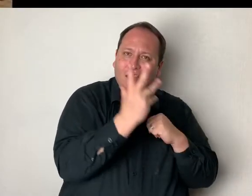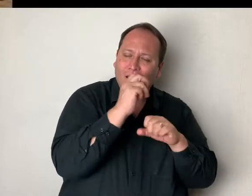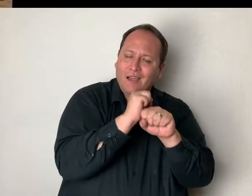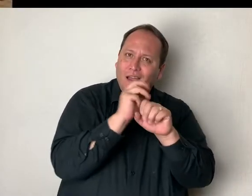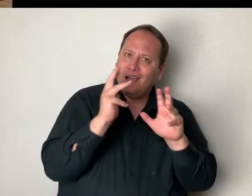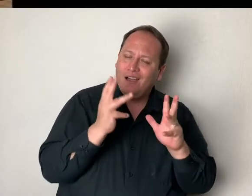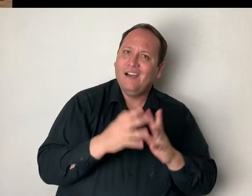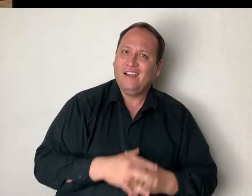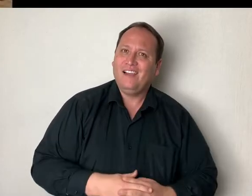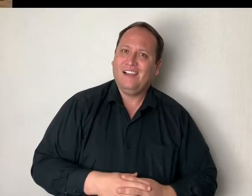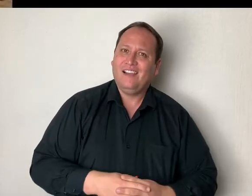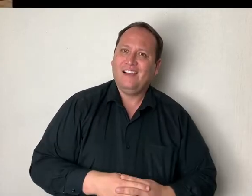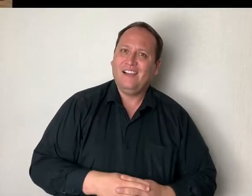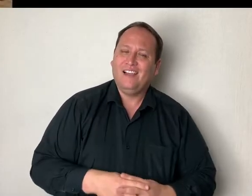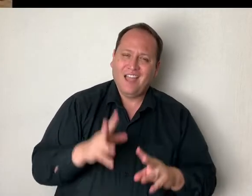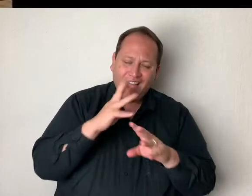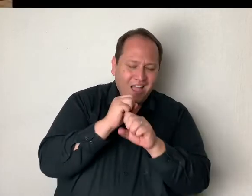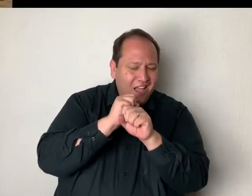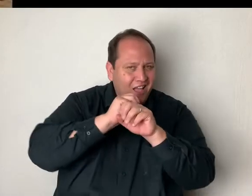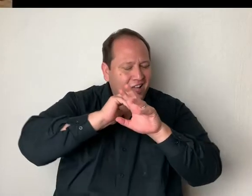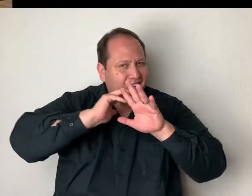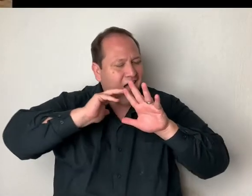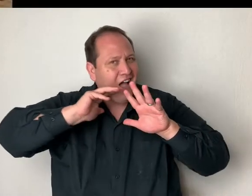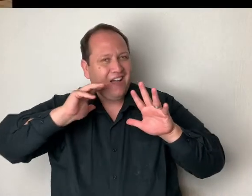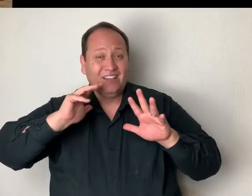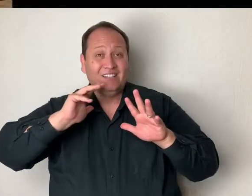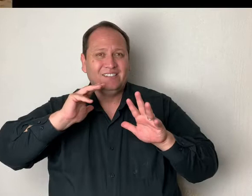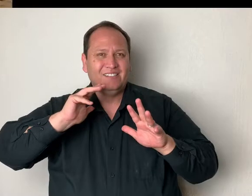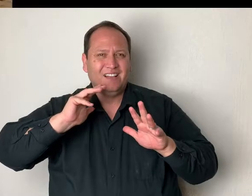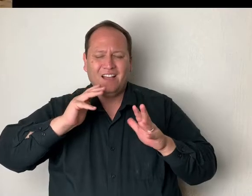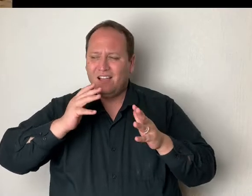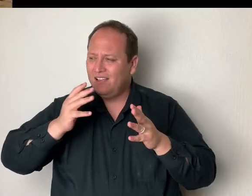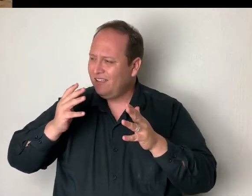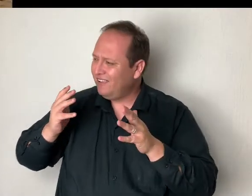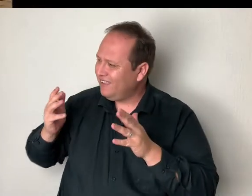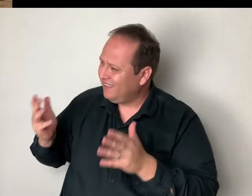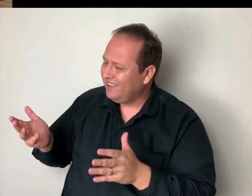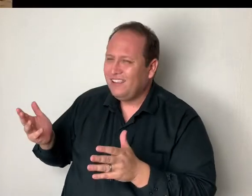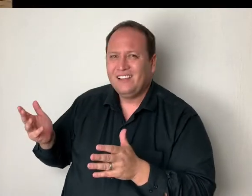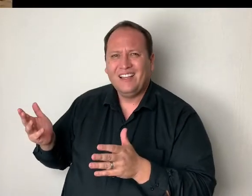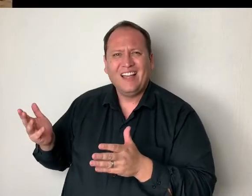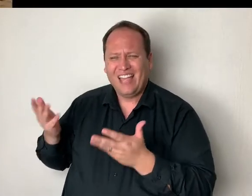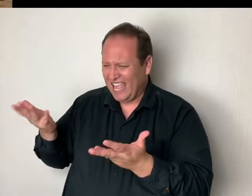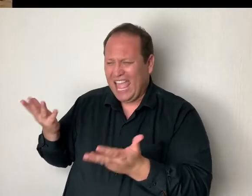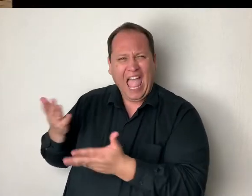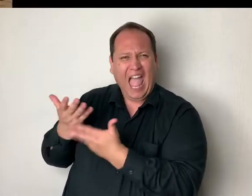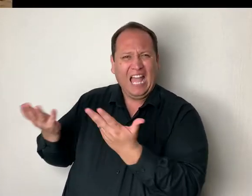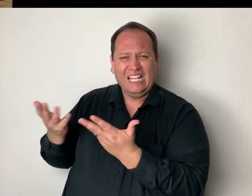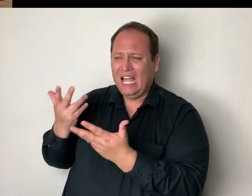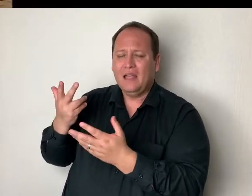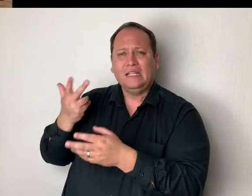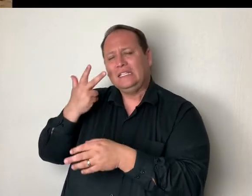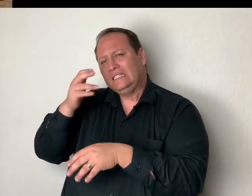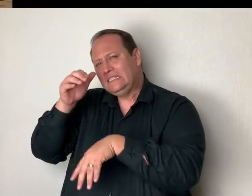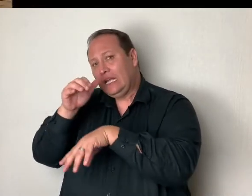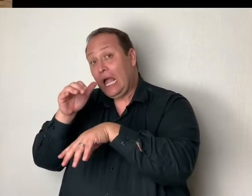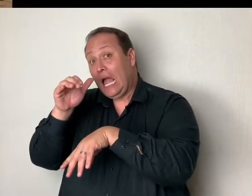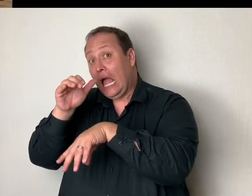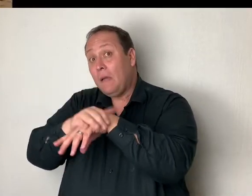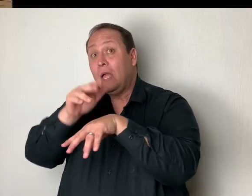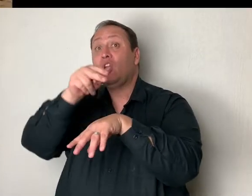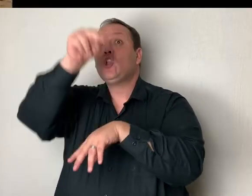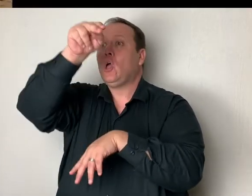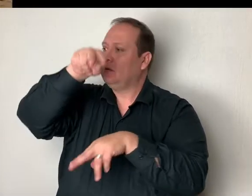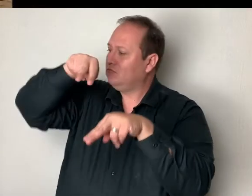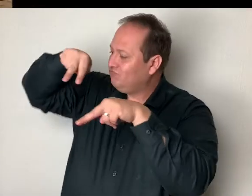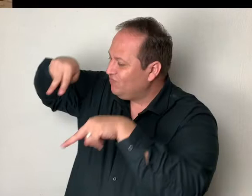This is the very ugly, this is looking at Friendship Park from the north to the south. As important